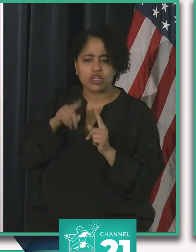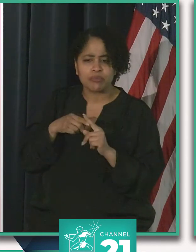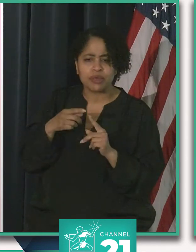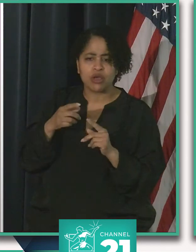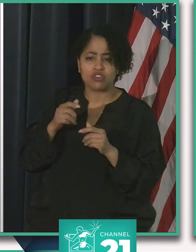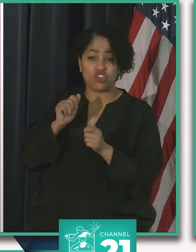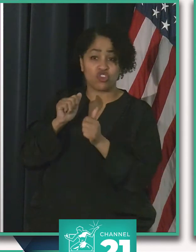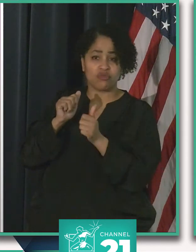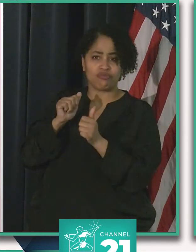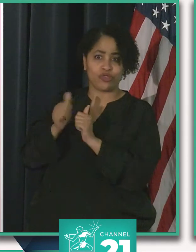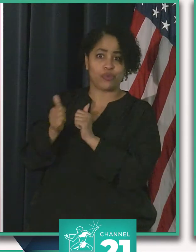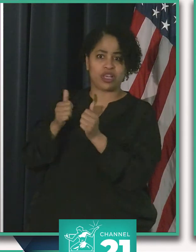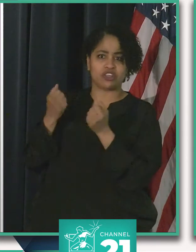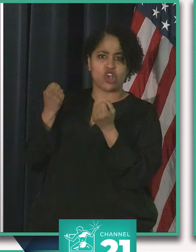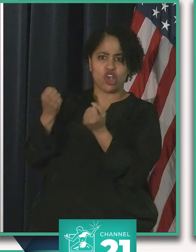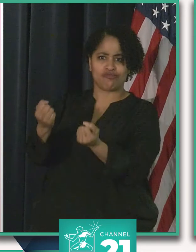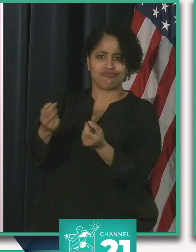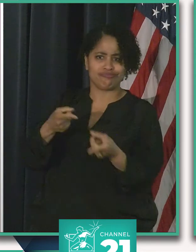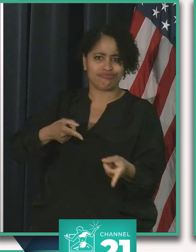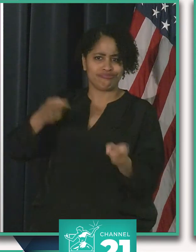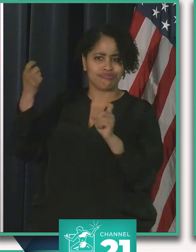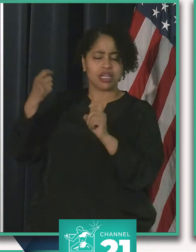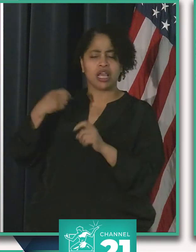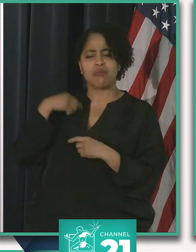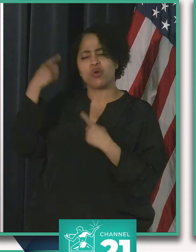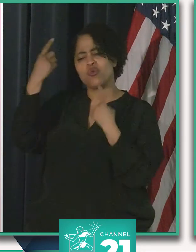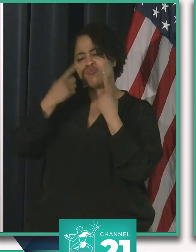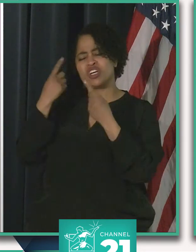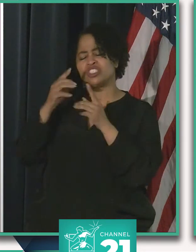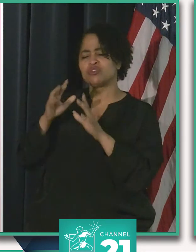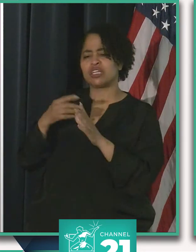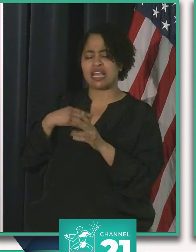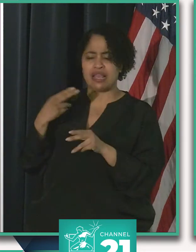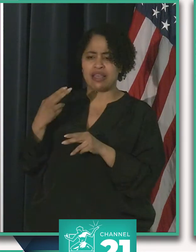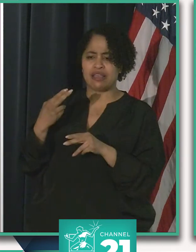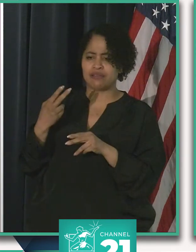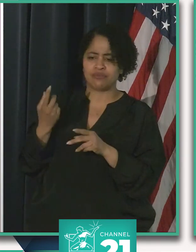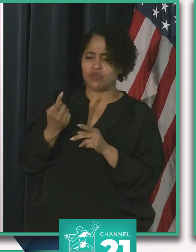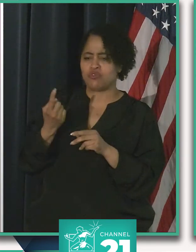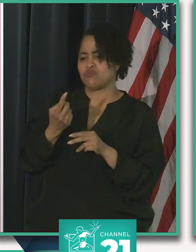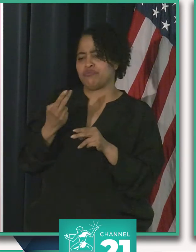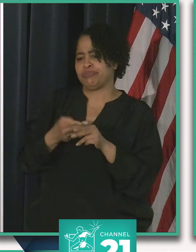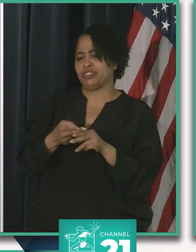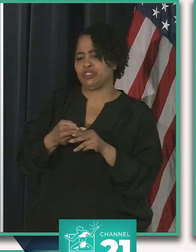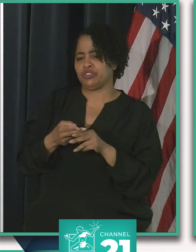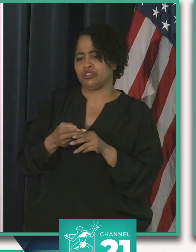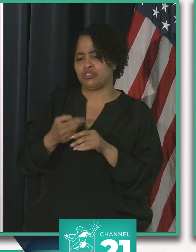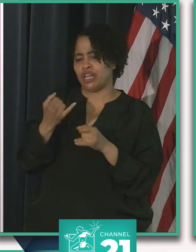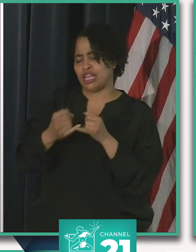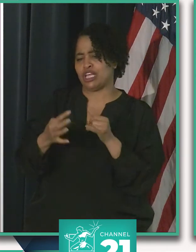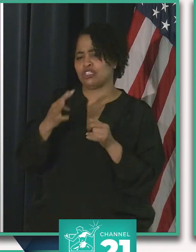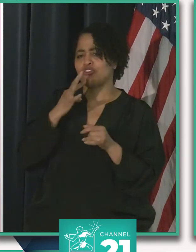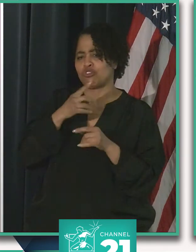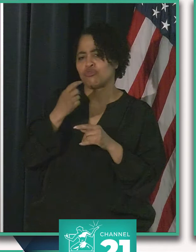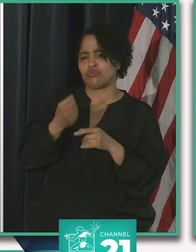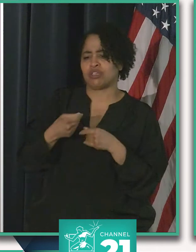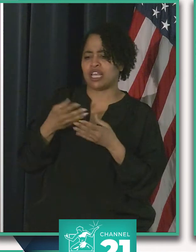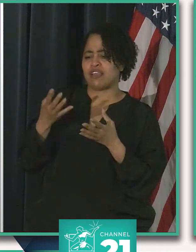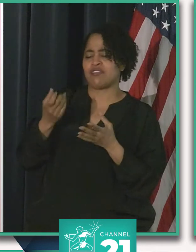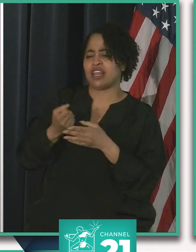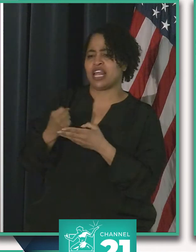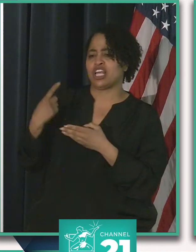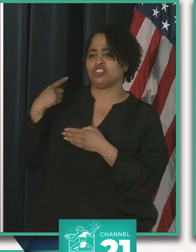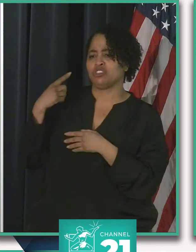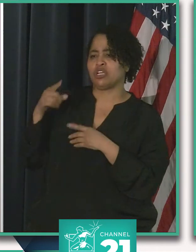racing. I'm just wondering, and again, I mentioned at the last talk that you gave last year